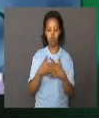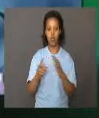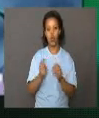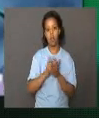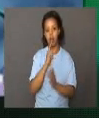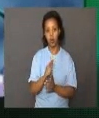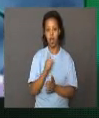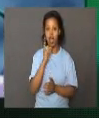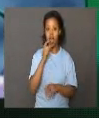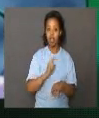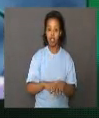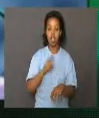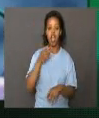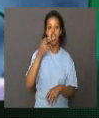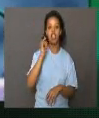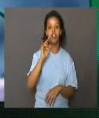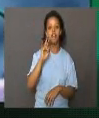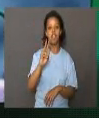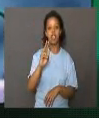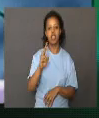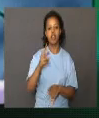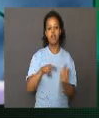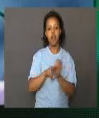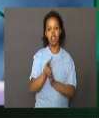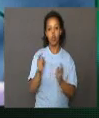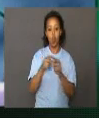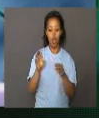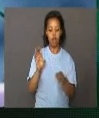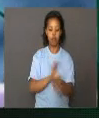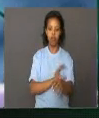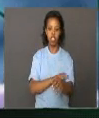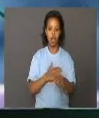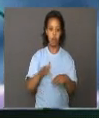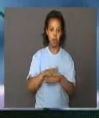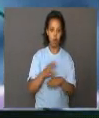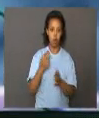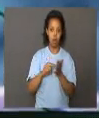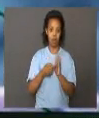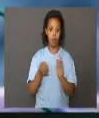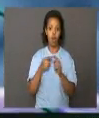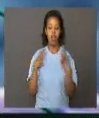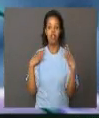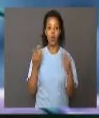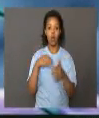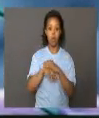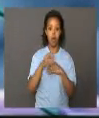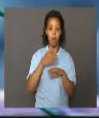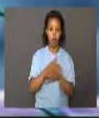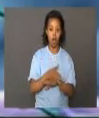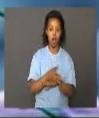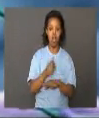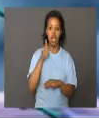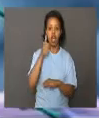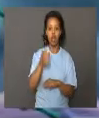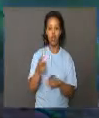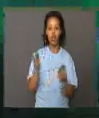Once HIV has penetrated the cell membrane, it is ready to release its RNA